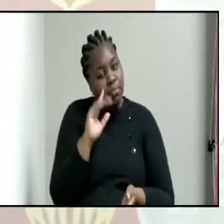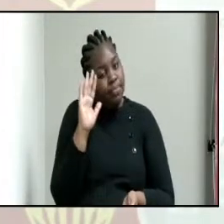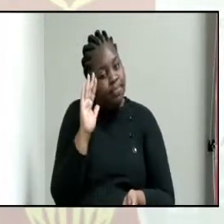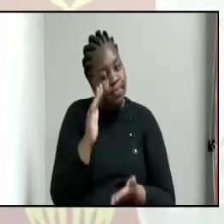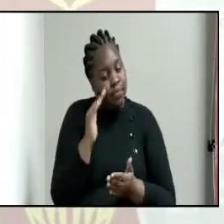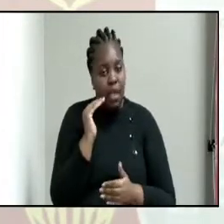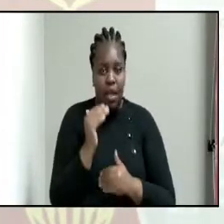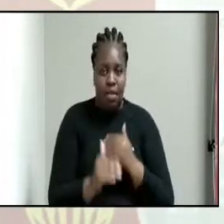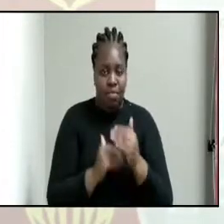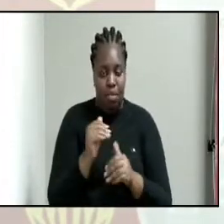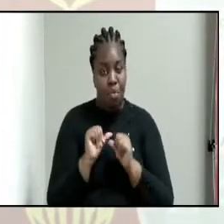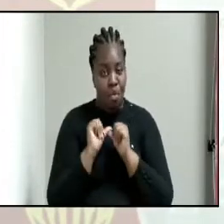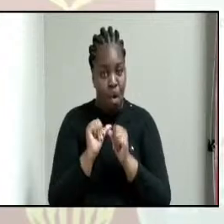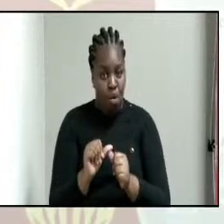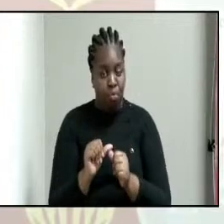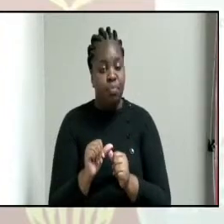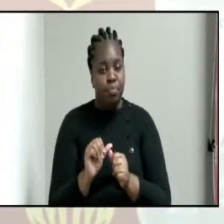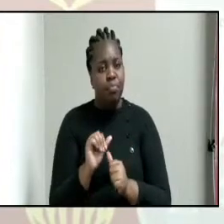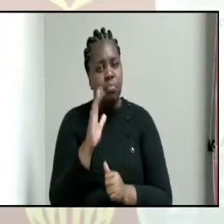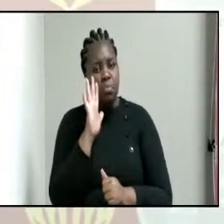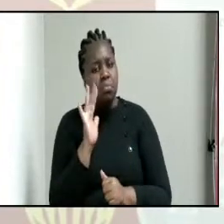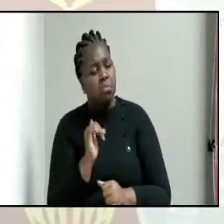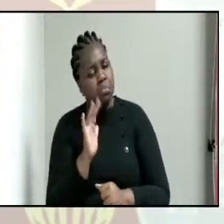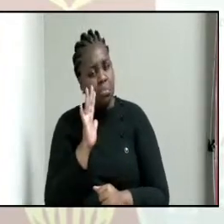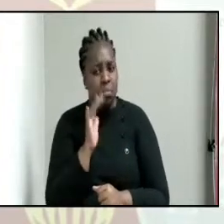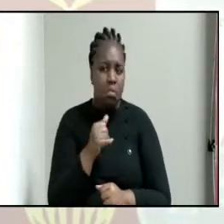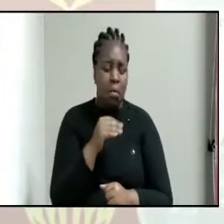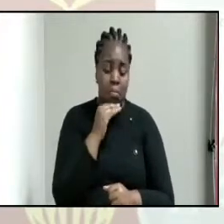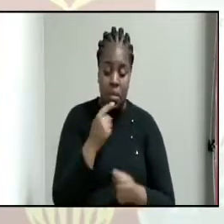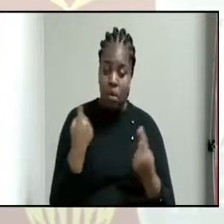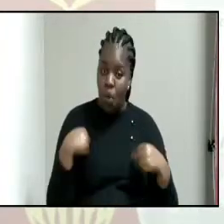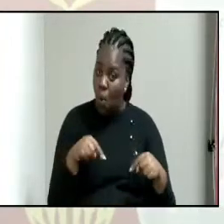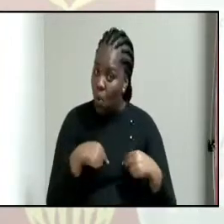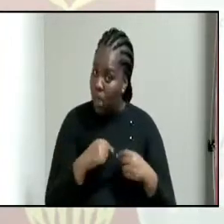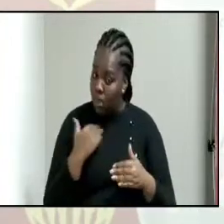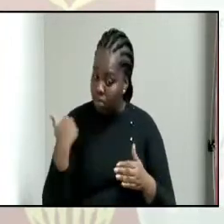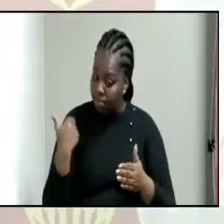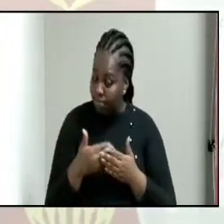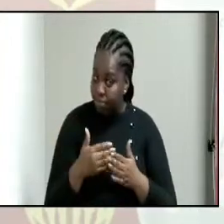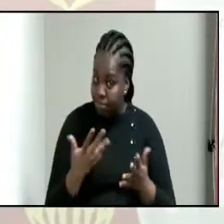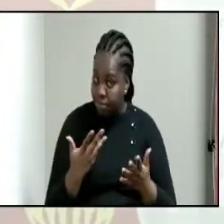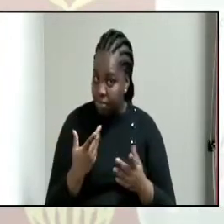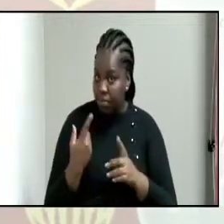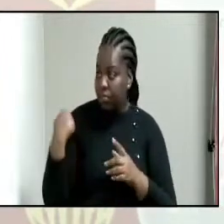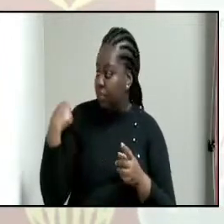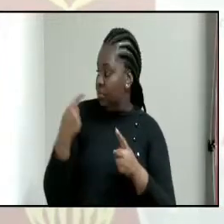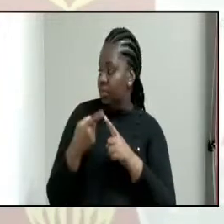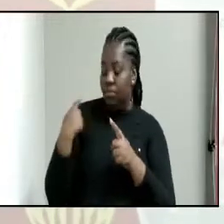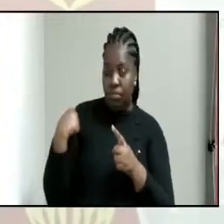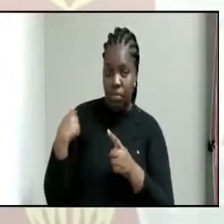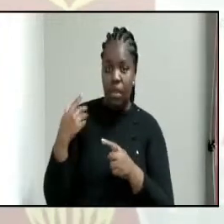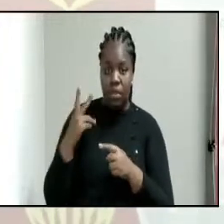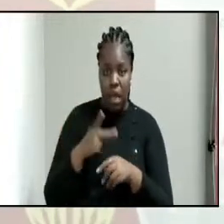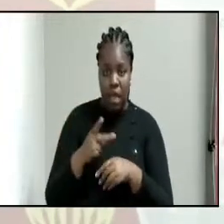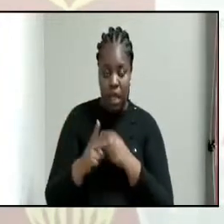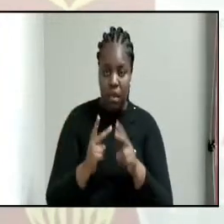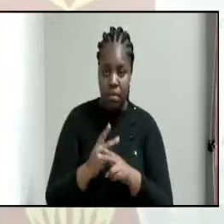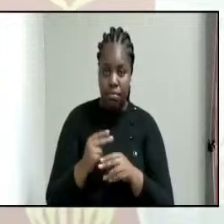consultative processes to check as to where we are, where we come from, and where we are